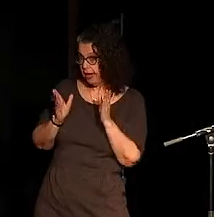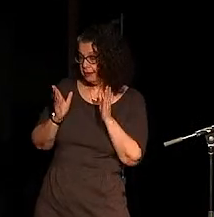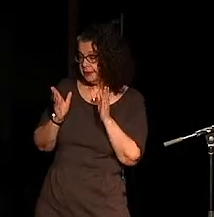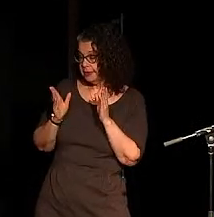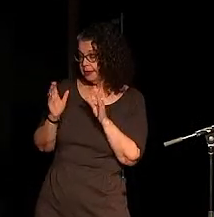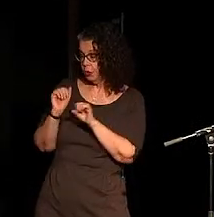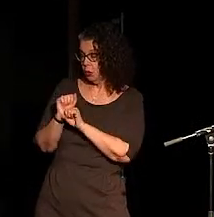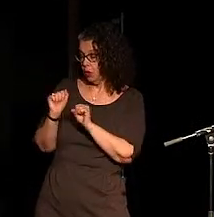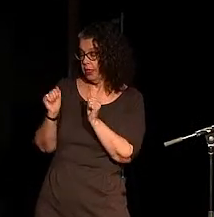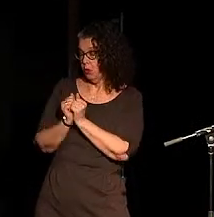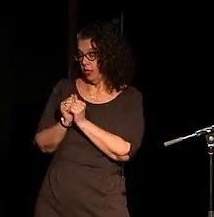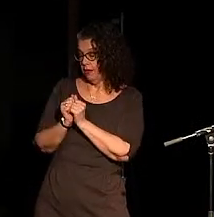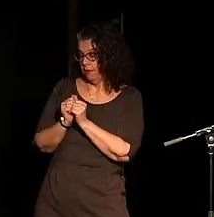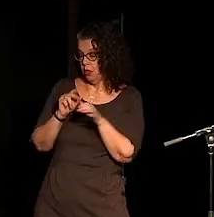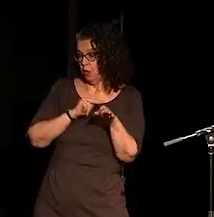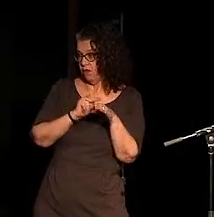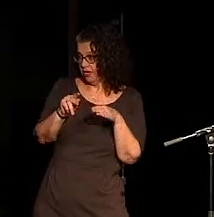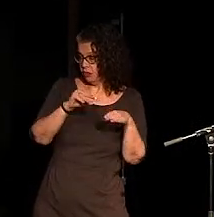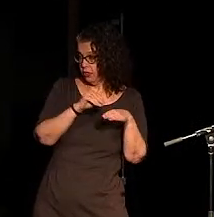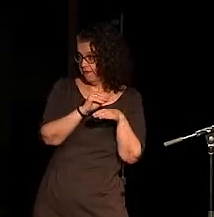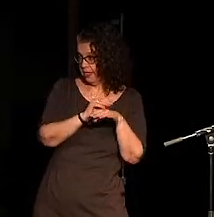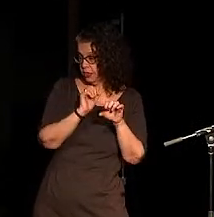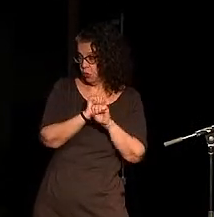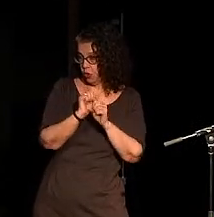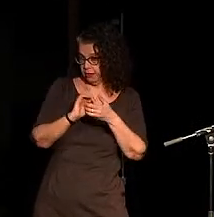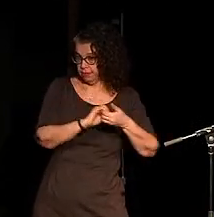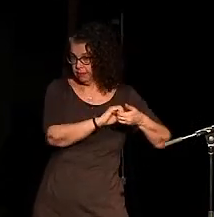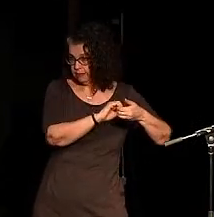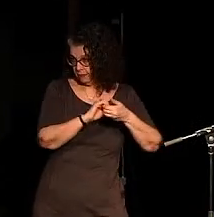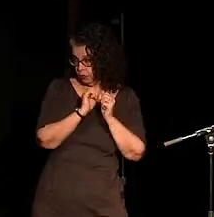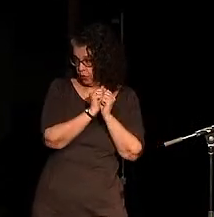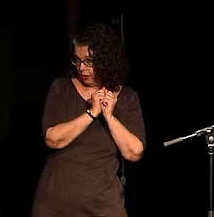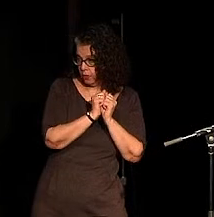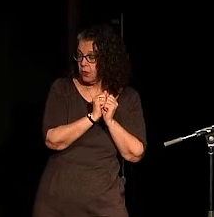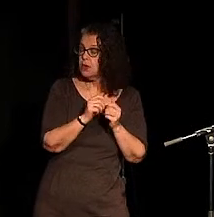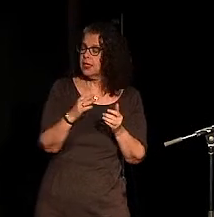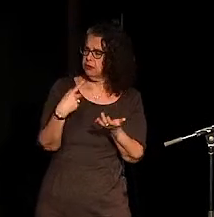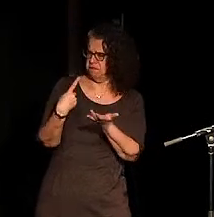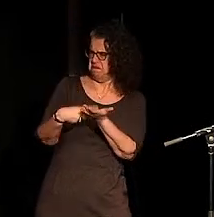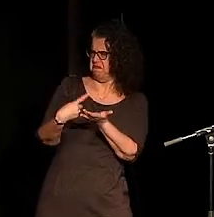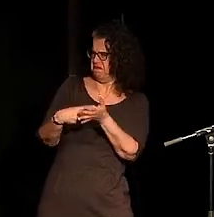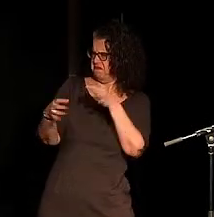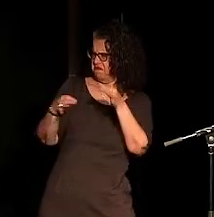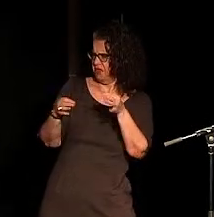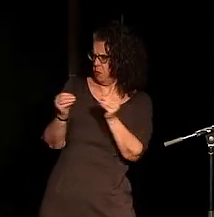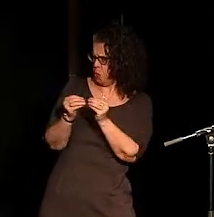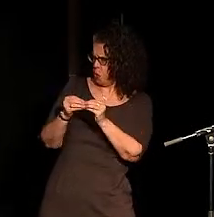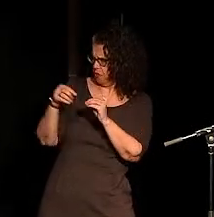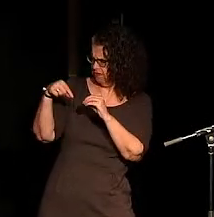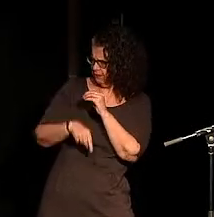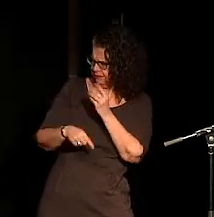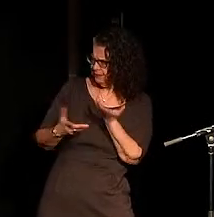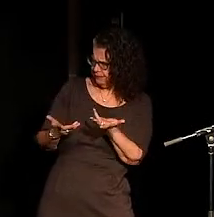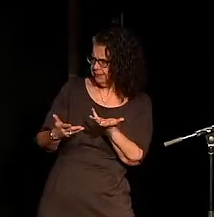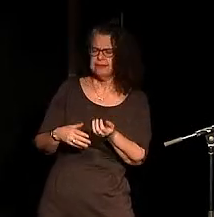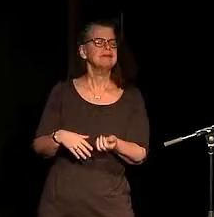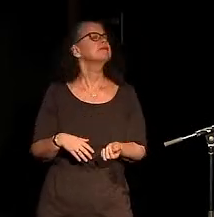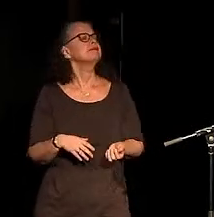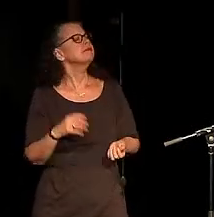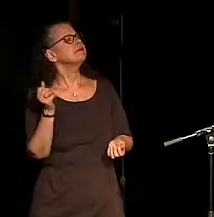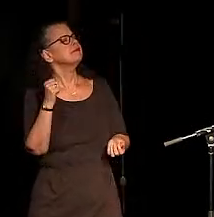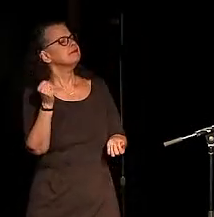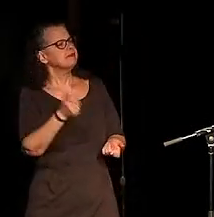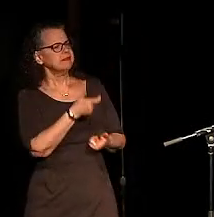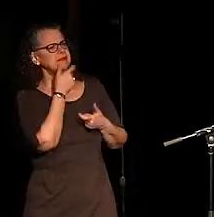of faculty working with our professional advisors, working together. Can you talk a little bit more about that, about your vision for that? So what's